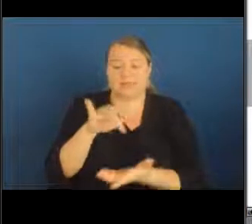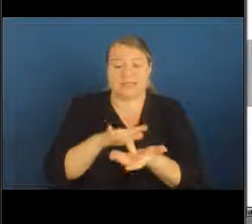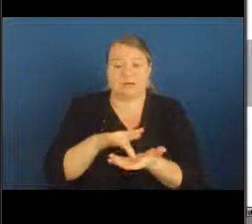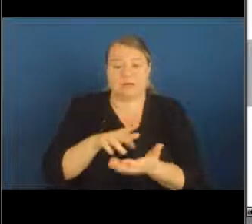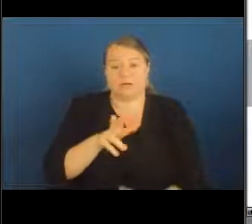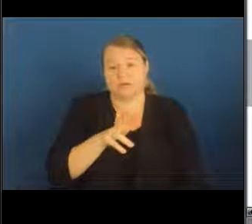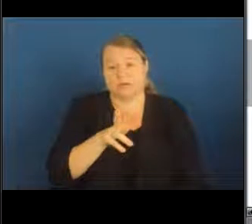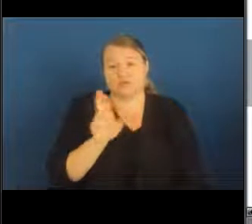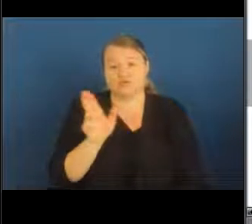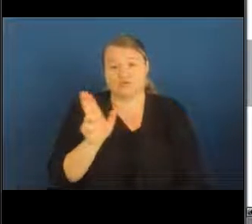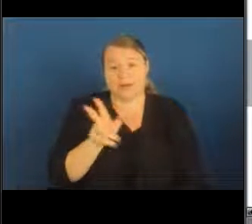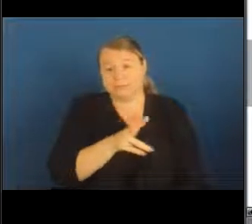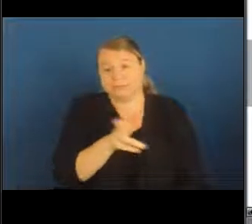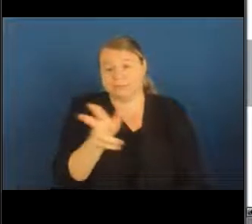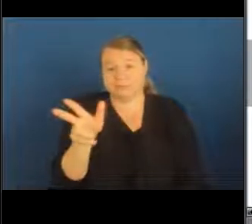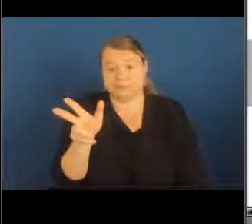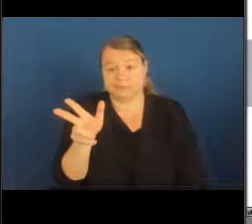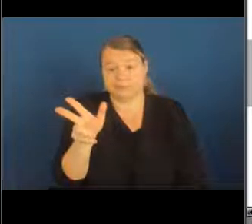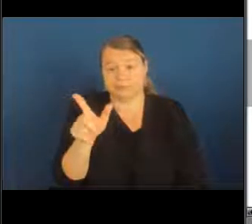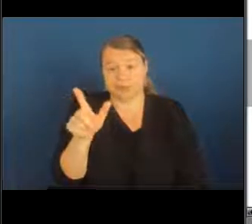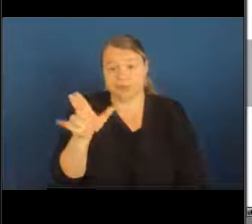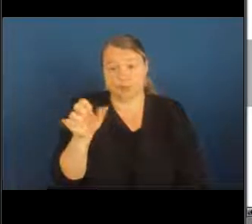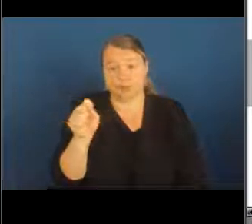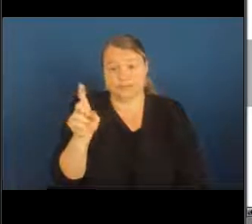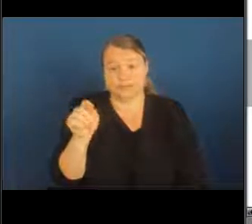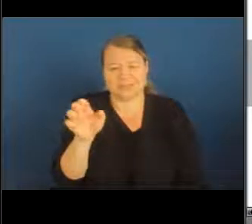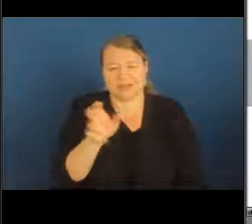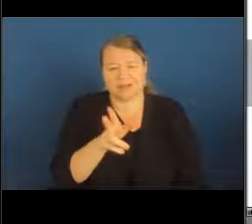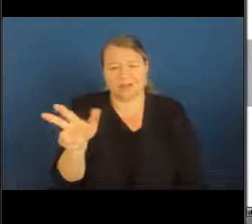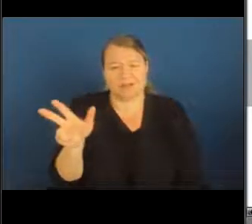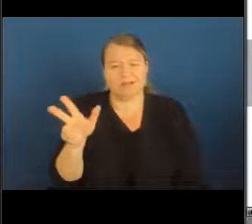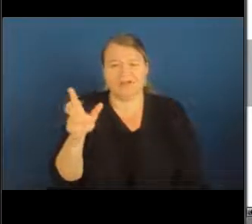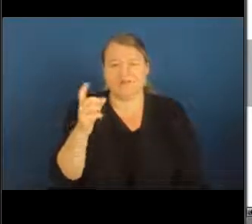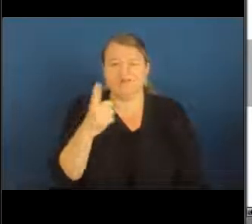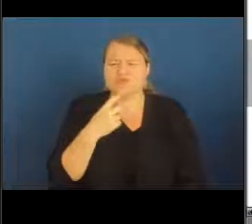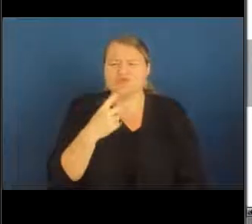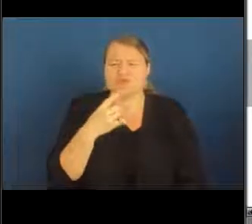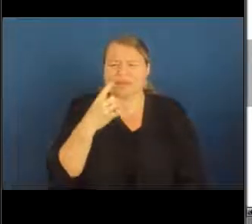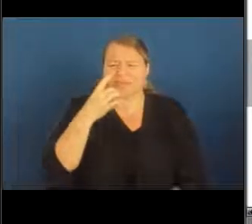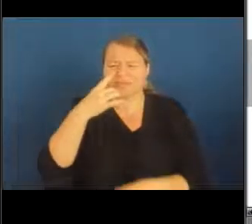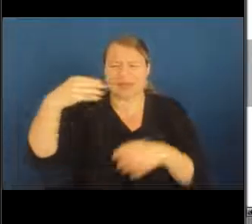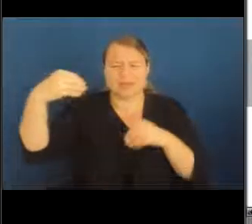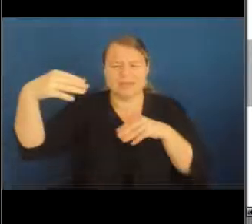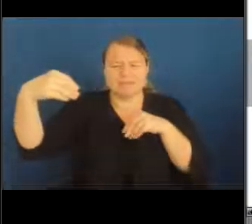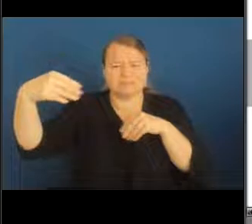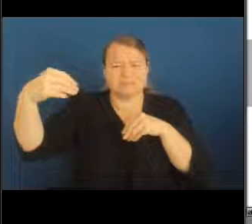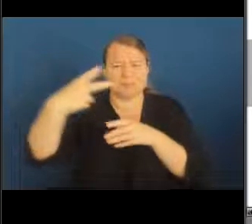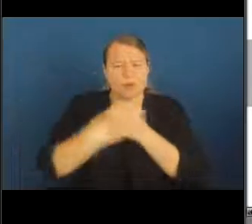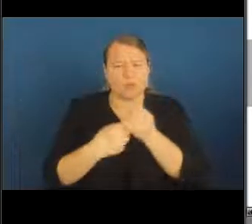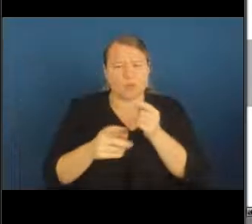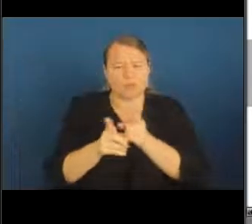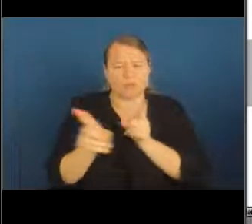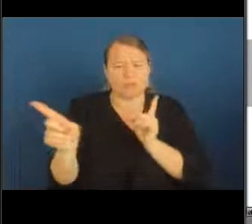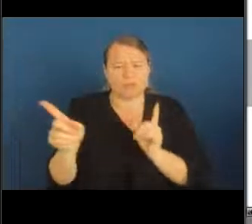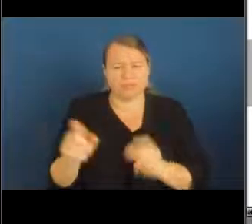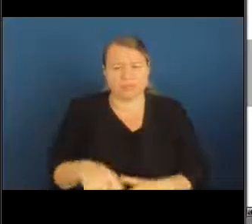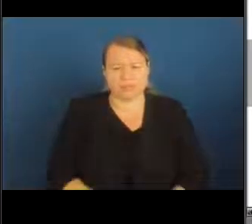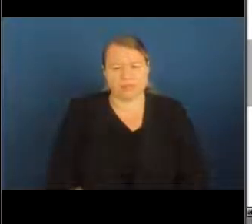onto Loisdale trigger unnecessary red lights in both directions on Loisdale.